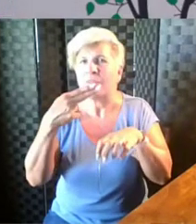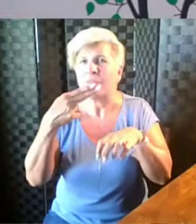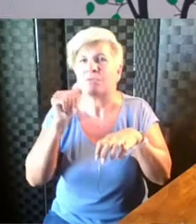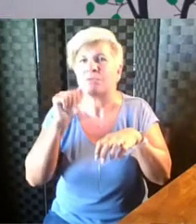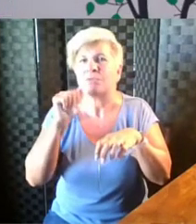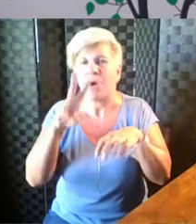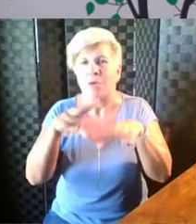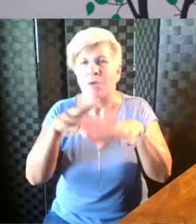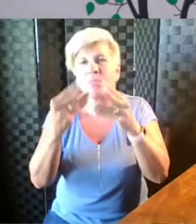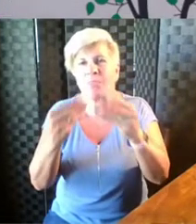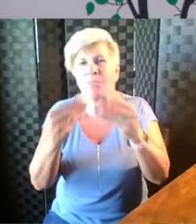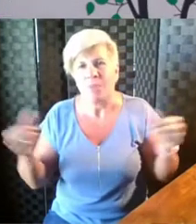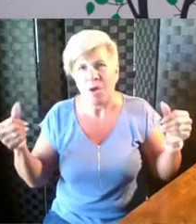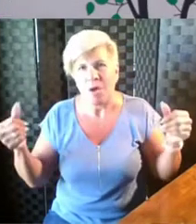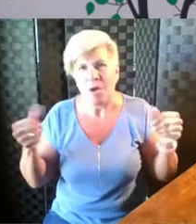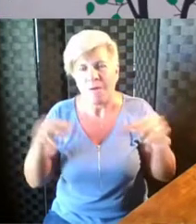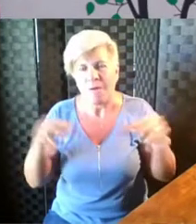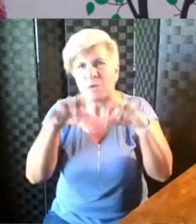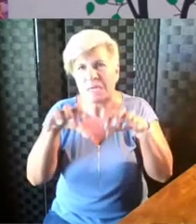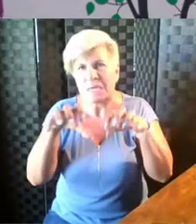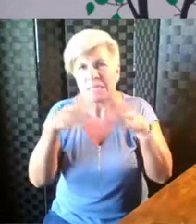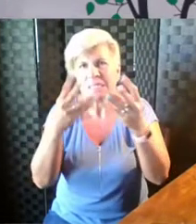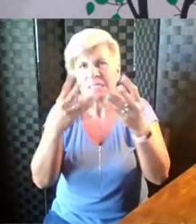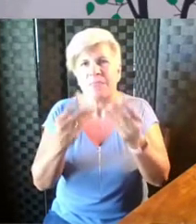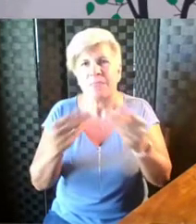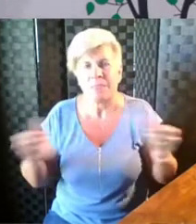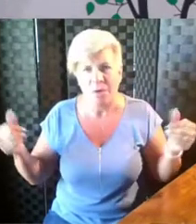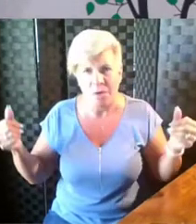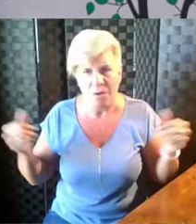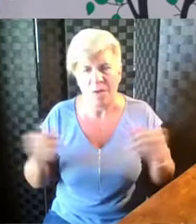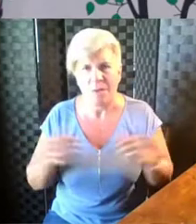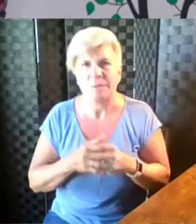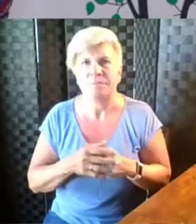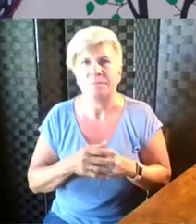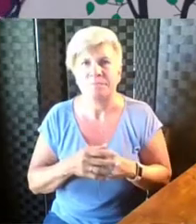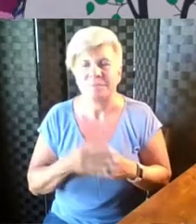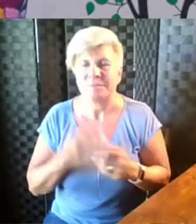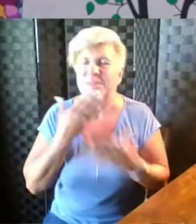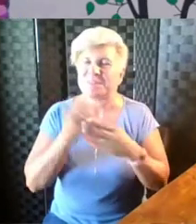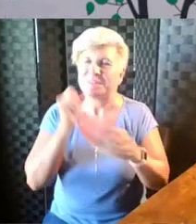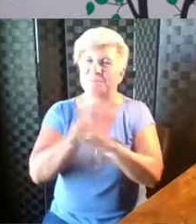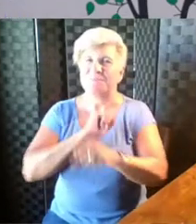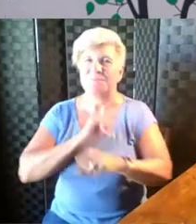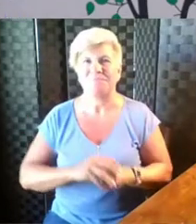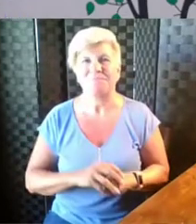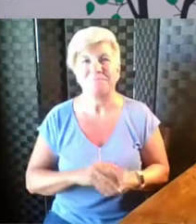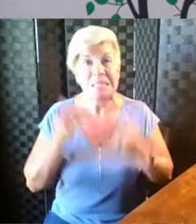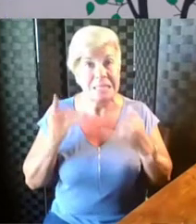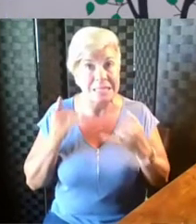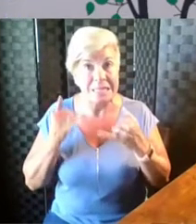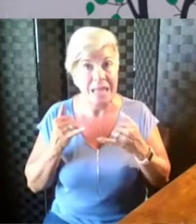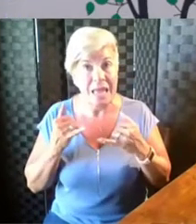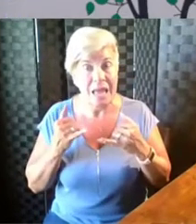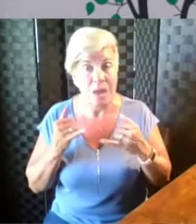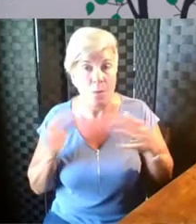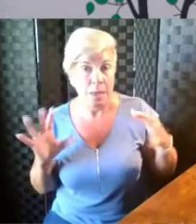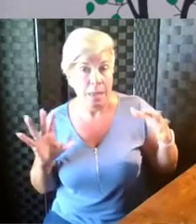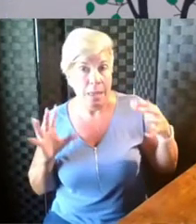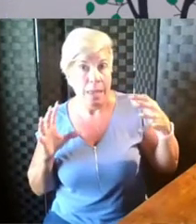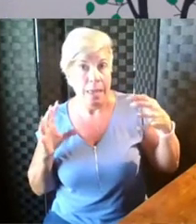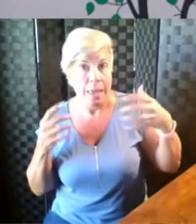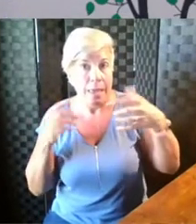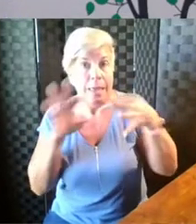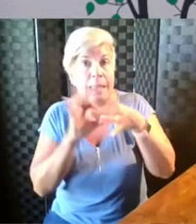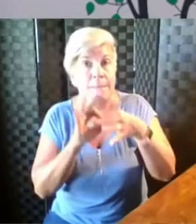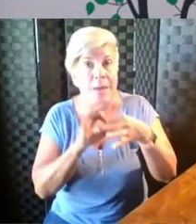Thaw. The opposite of freeze is to thaw. Nice work. Now we're going to combine what we know